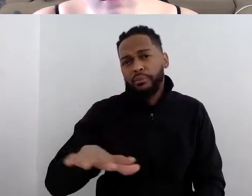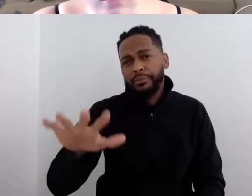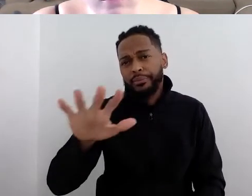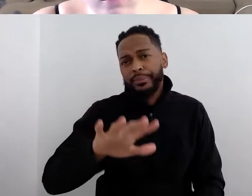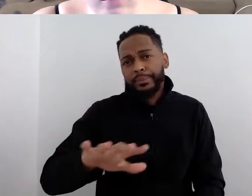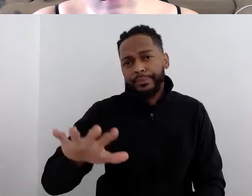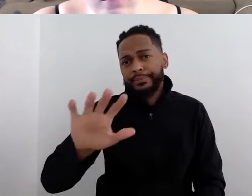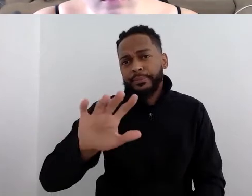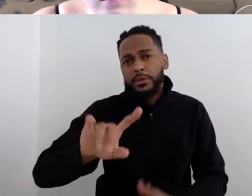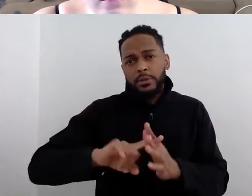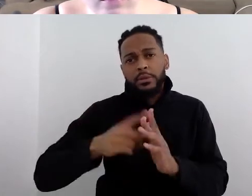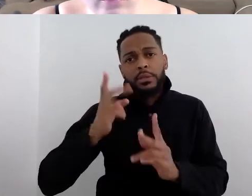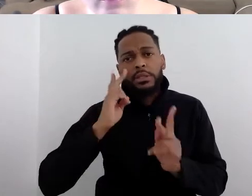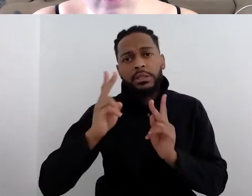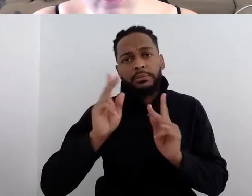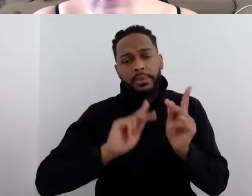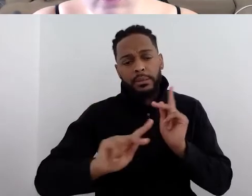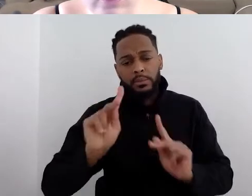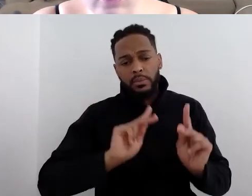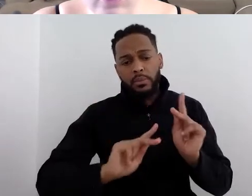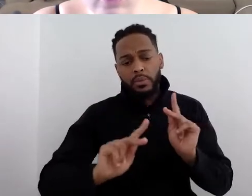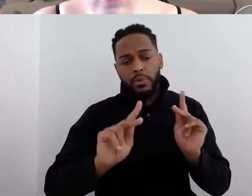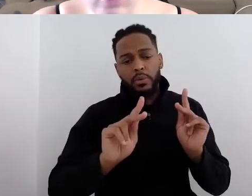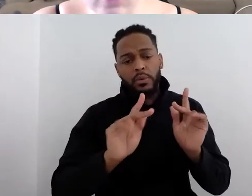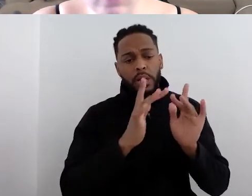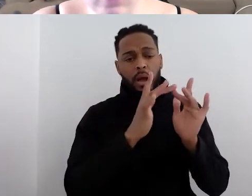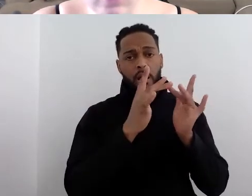it, patients that needed over video.